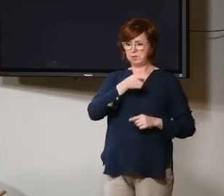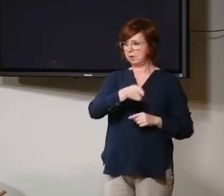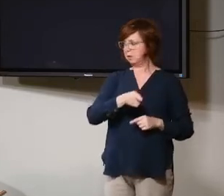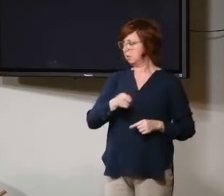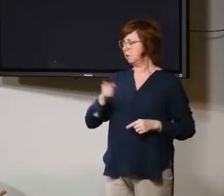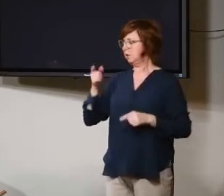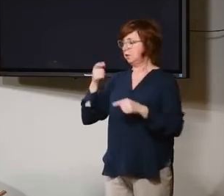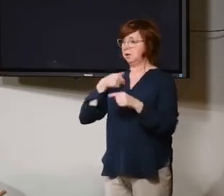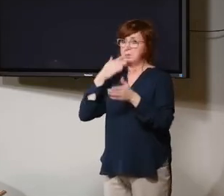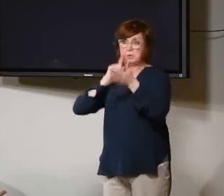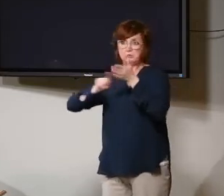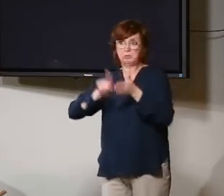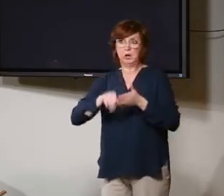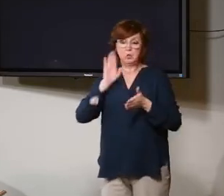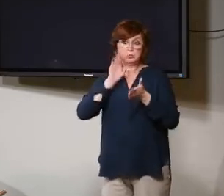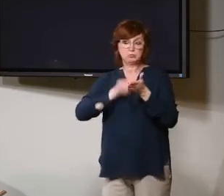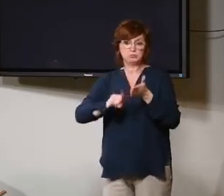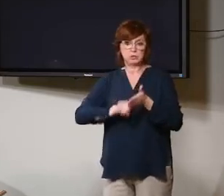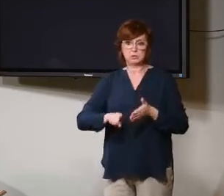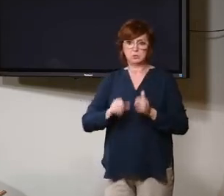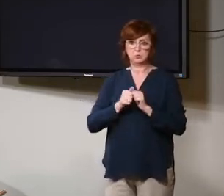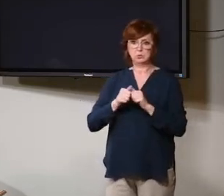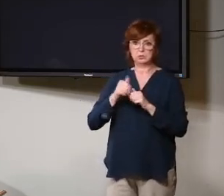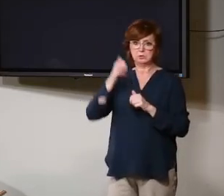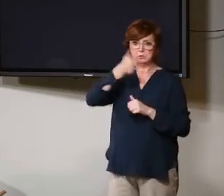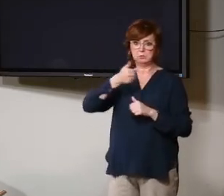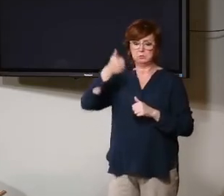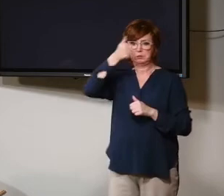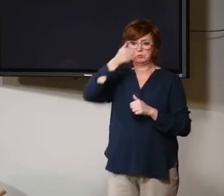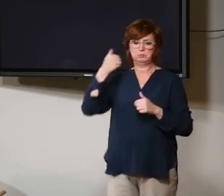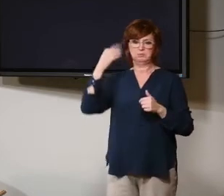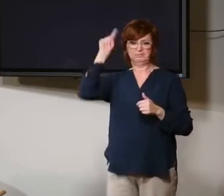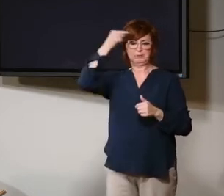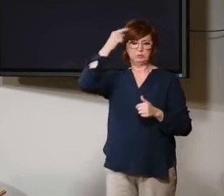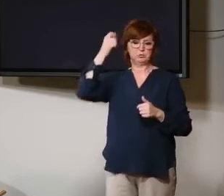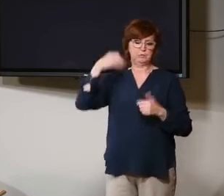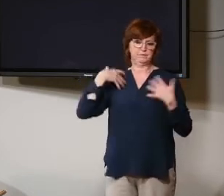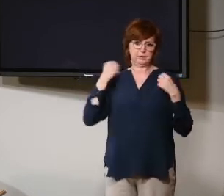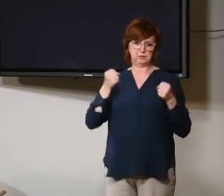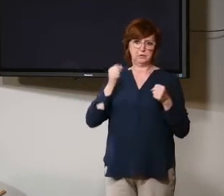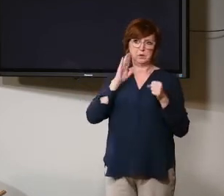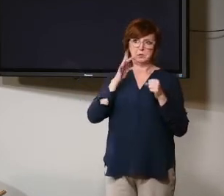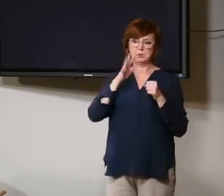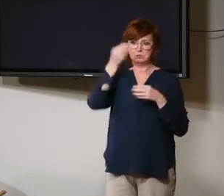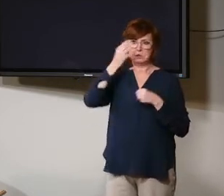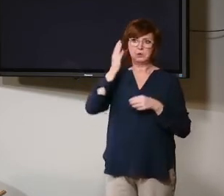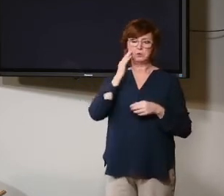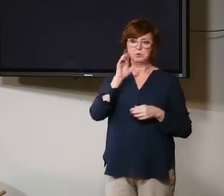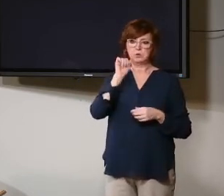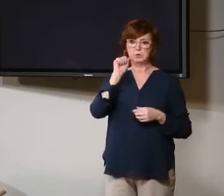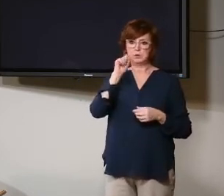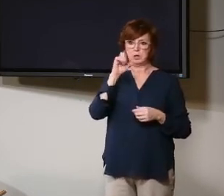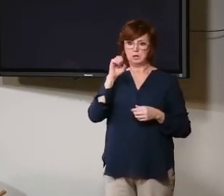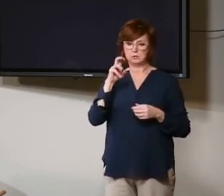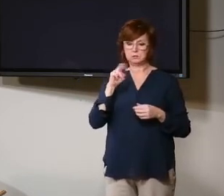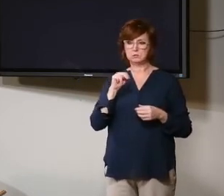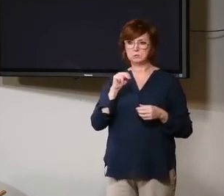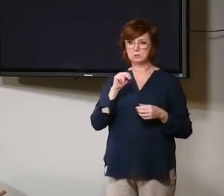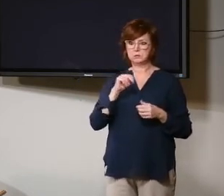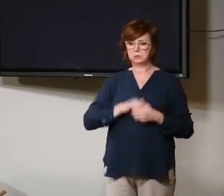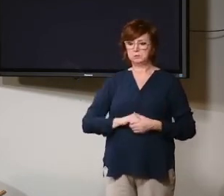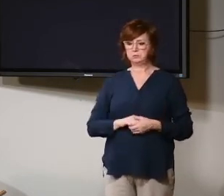I will check on, I'll endeavor to check on that with the Minister of Health. We'll get back to you, Allison, with respect to if that has been some of the